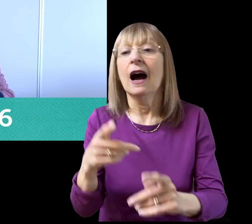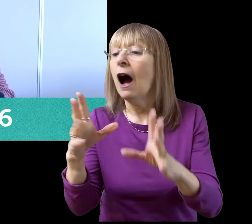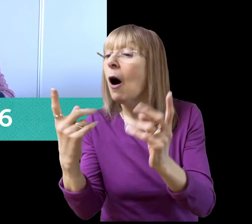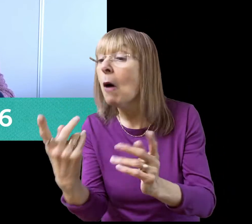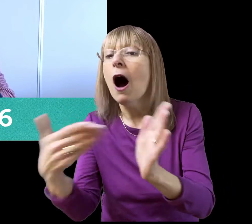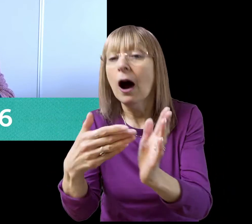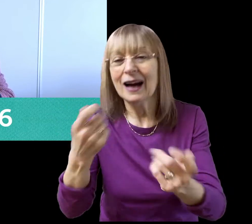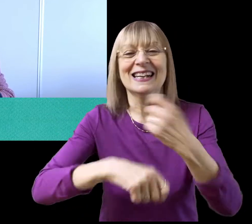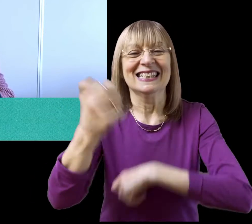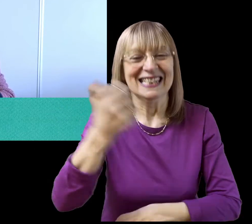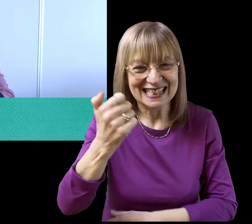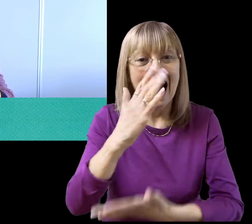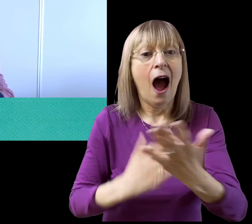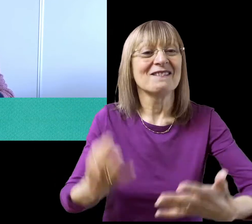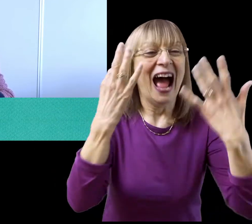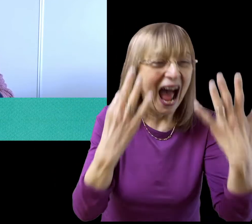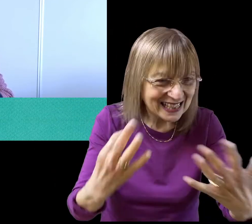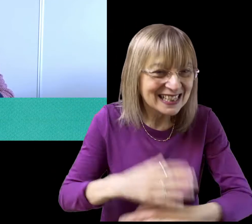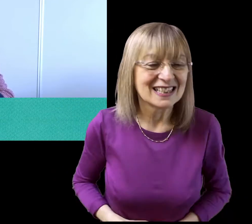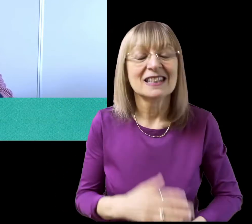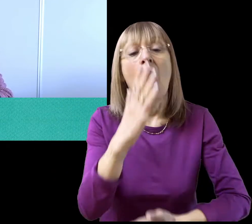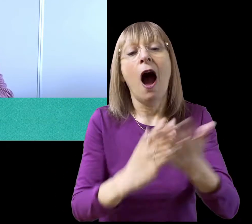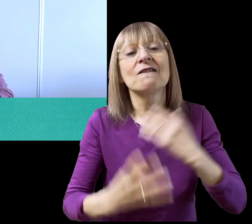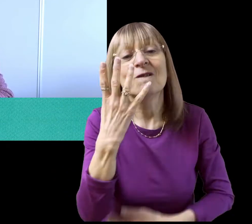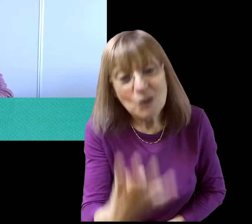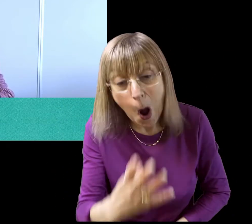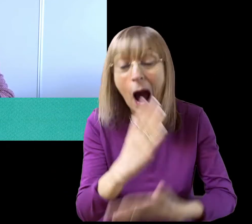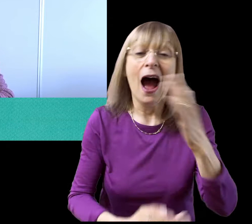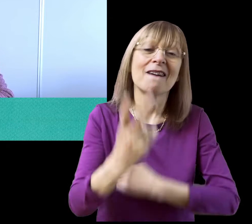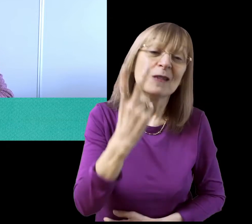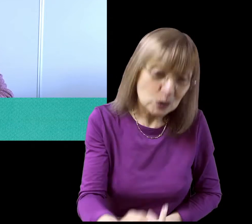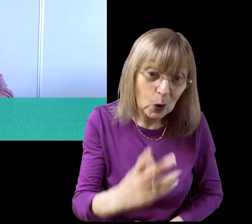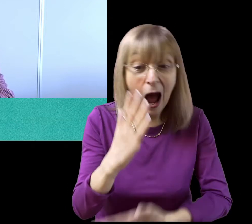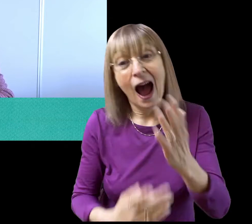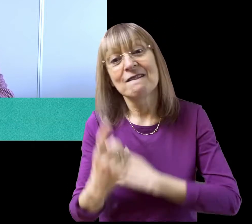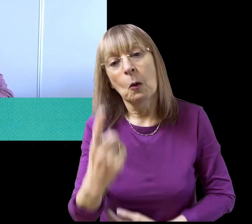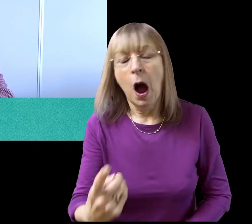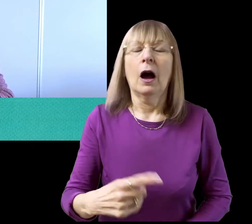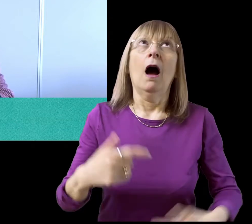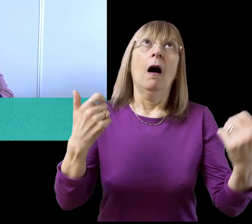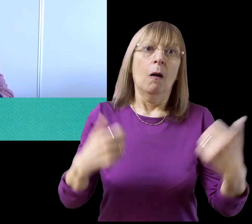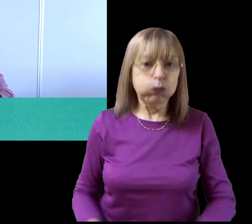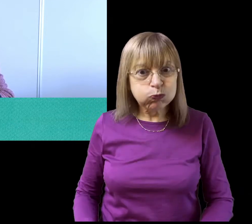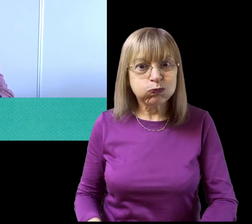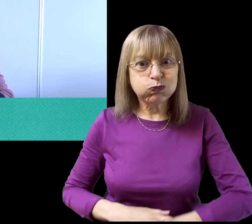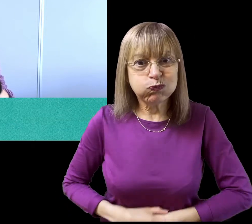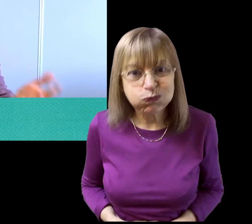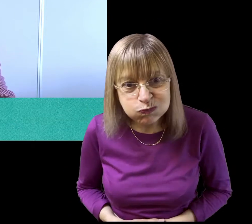15, 16. Halve it is 8, halve it is 4, halve it is 2, halve it is